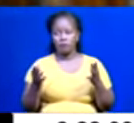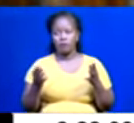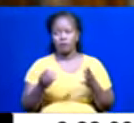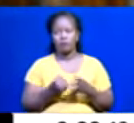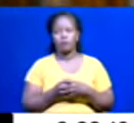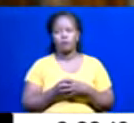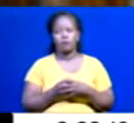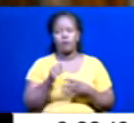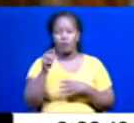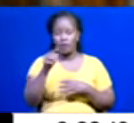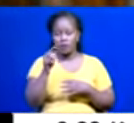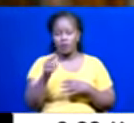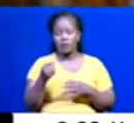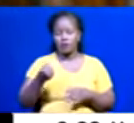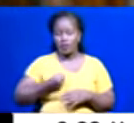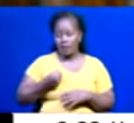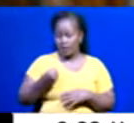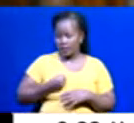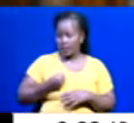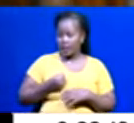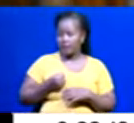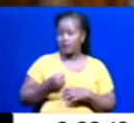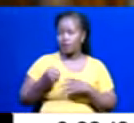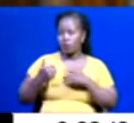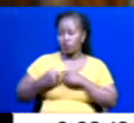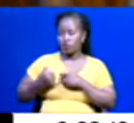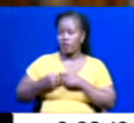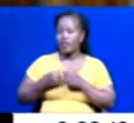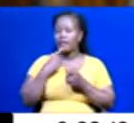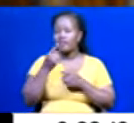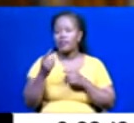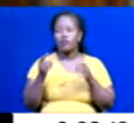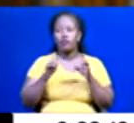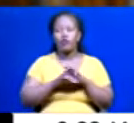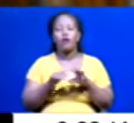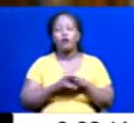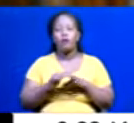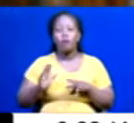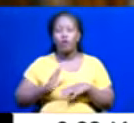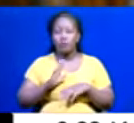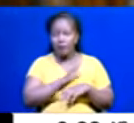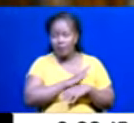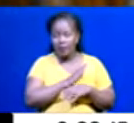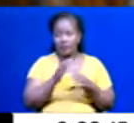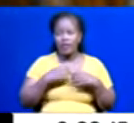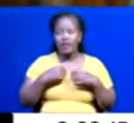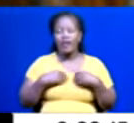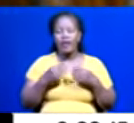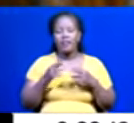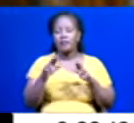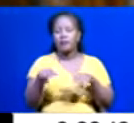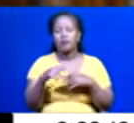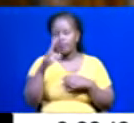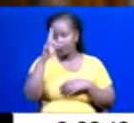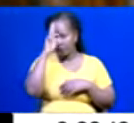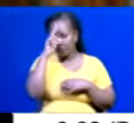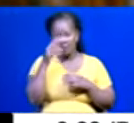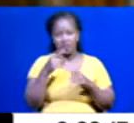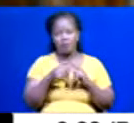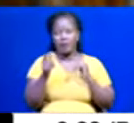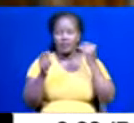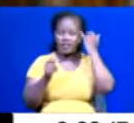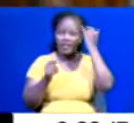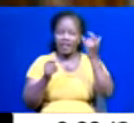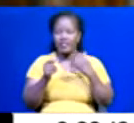this is what Bridget tells the board members, that Steve was trapped yesterday by police officers and she had no idea why I was